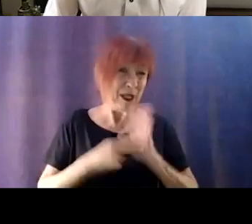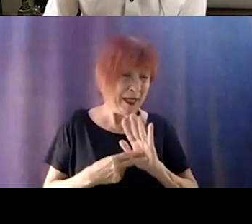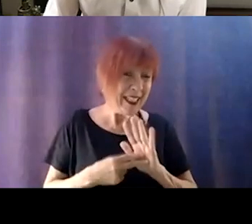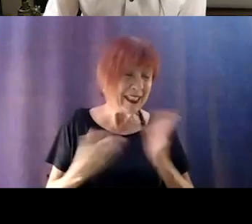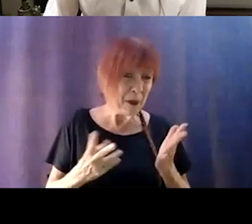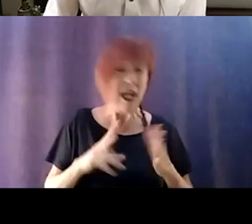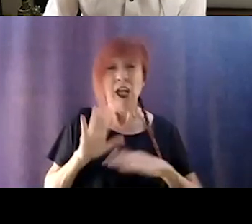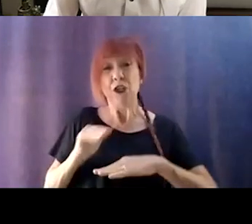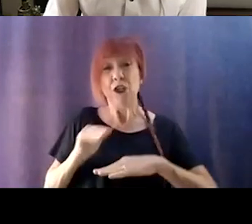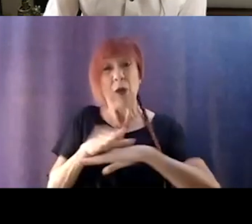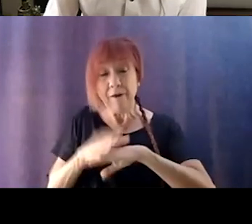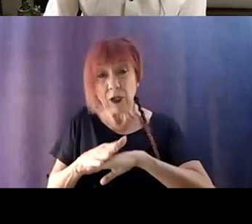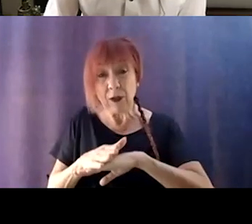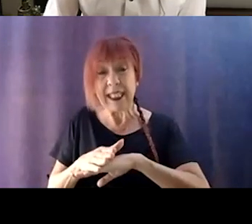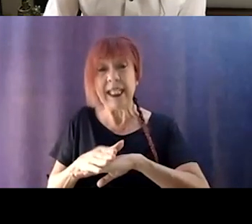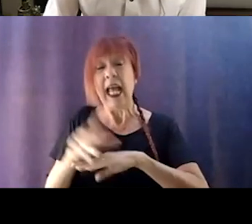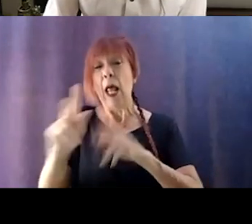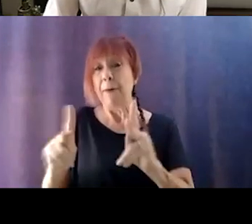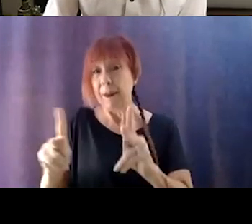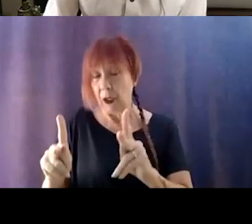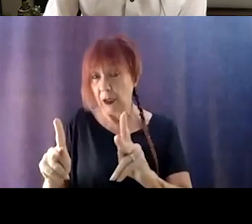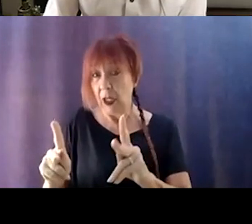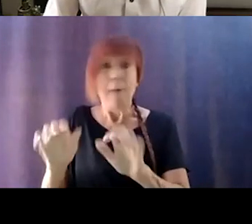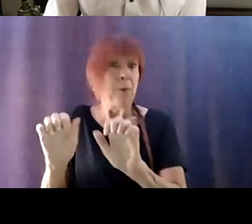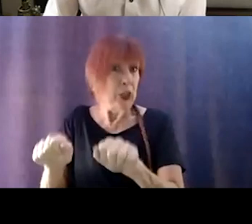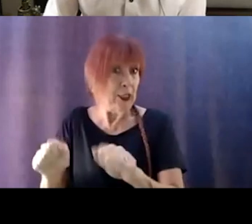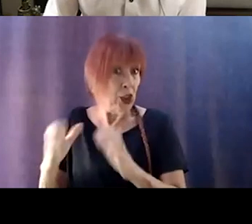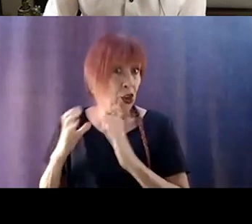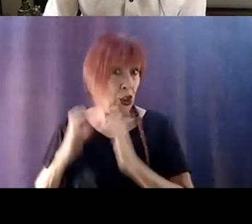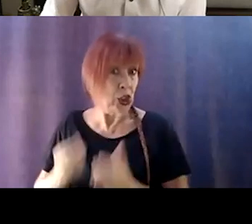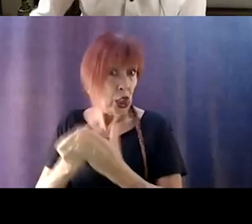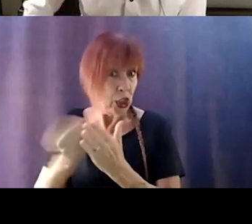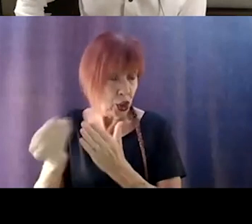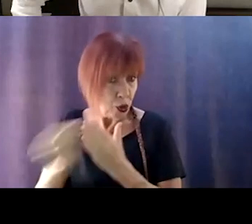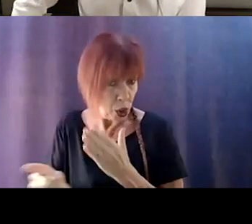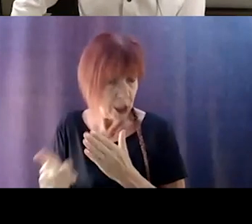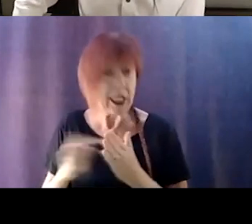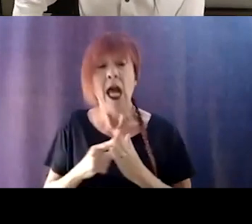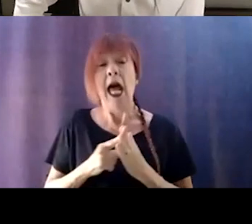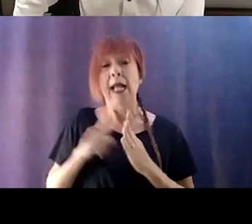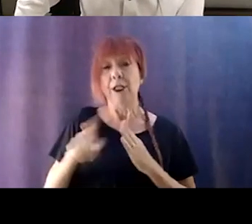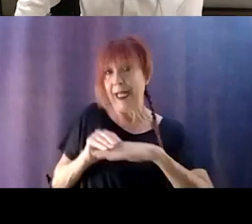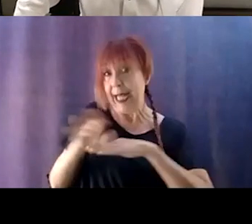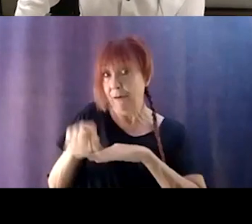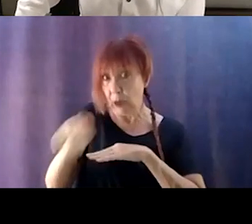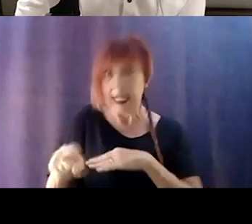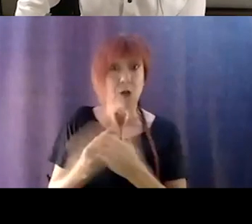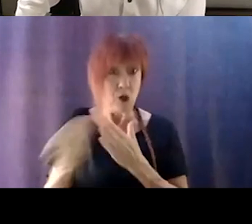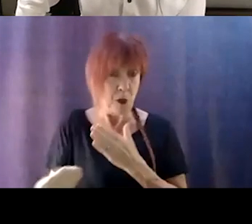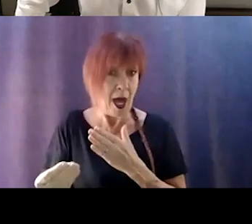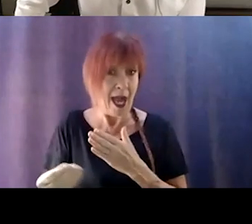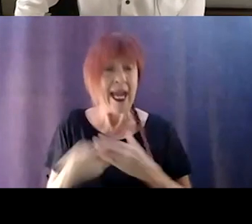you're influencing the purchasing decisions of a potential consumer base for a brand or demographic that a marketing company or business would